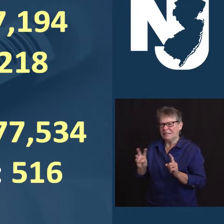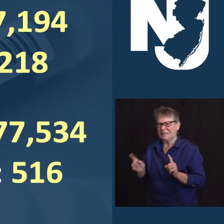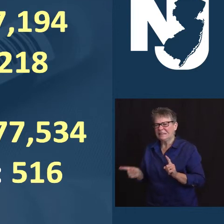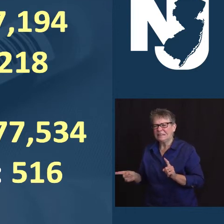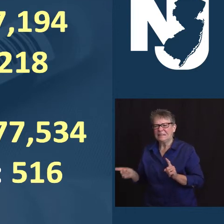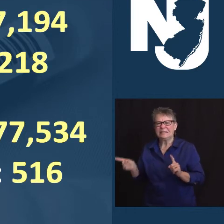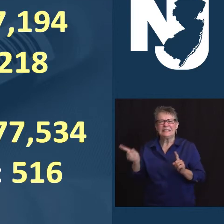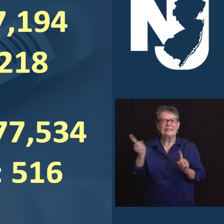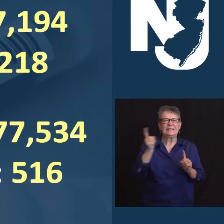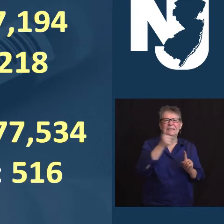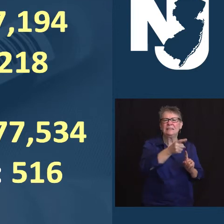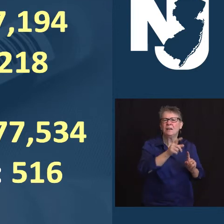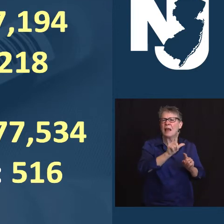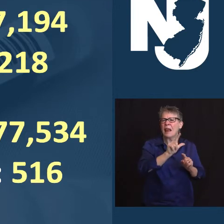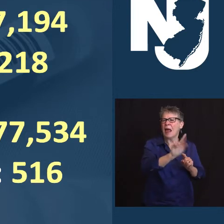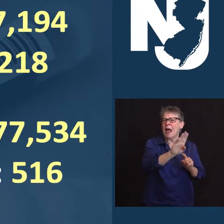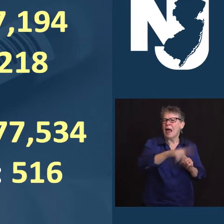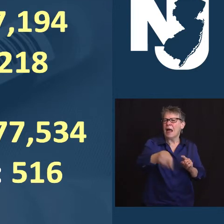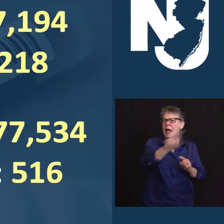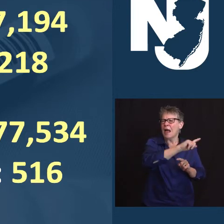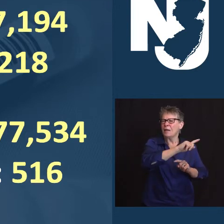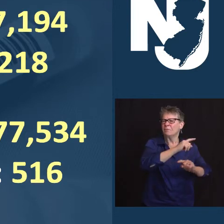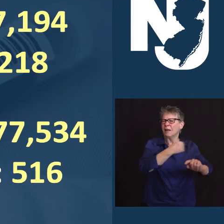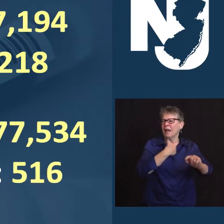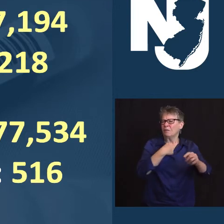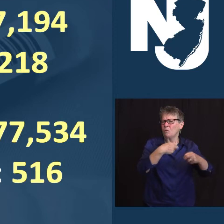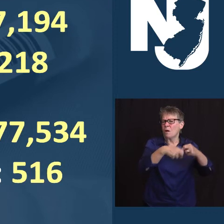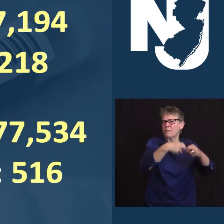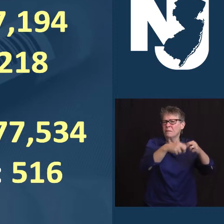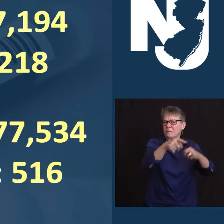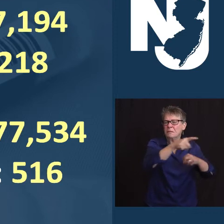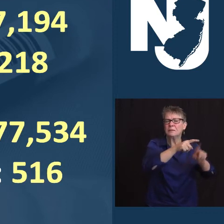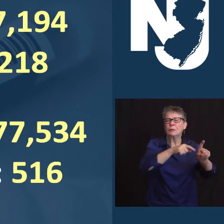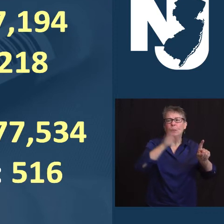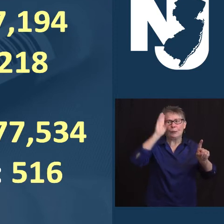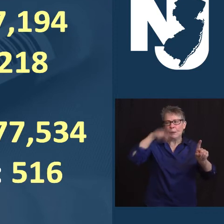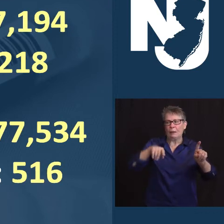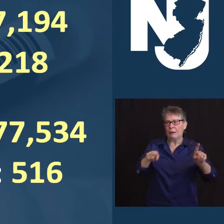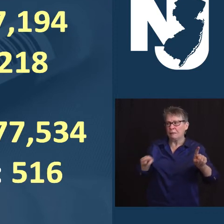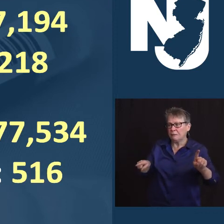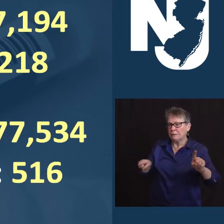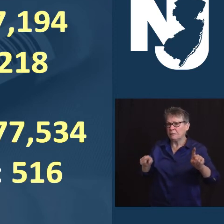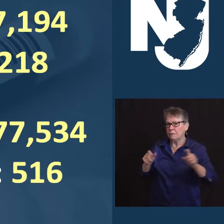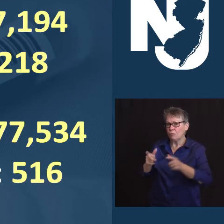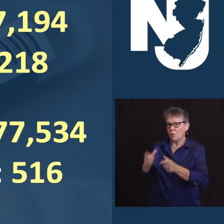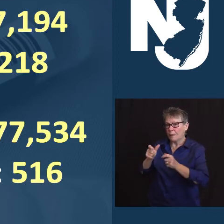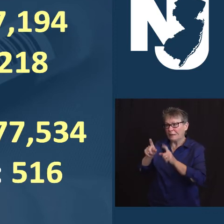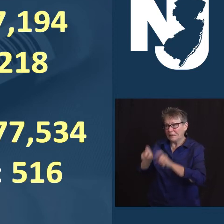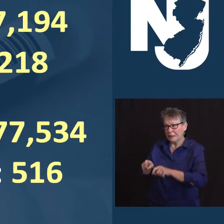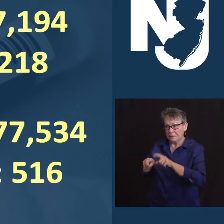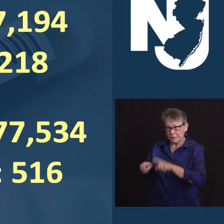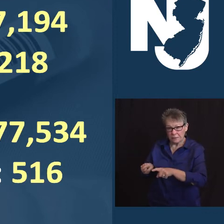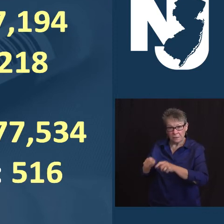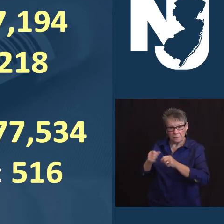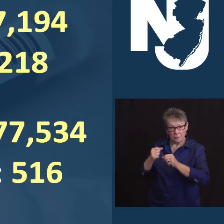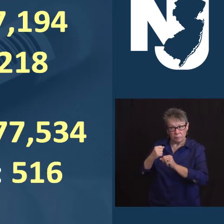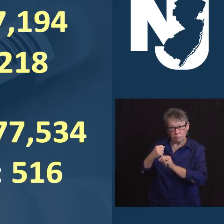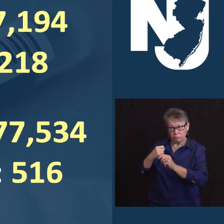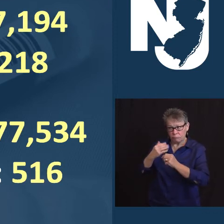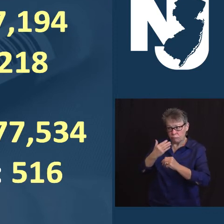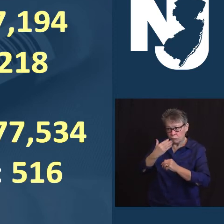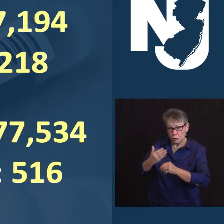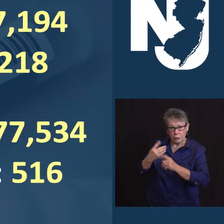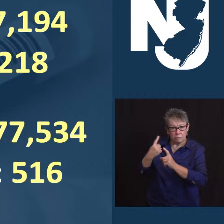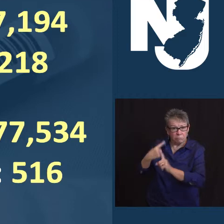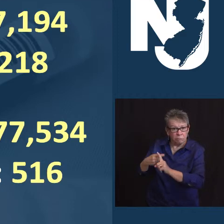be. That backlog, I think you'll see in tomorrow's numbers, so take Monday and Tuesday, divide it by 2, and that'll give you a realistic